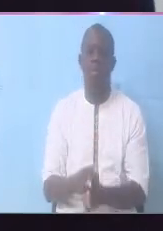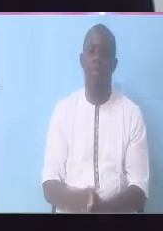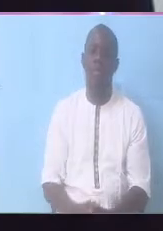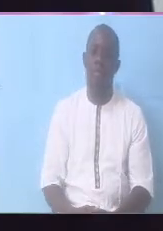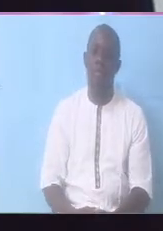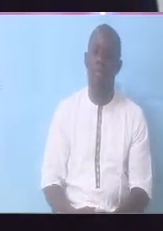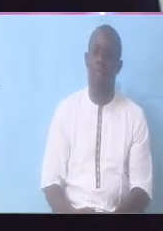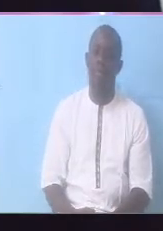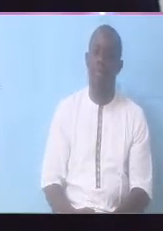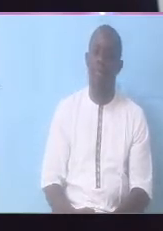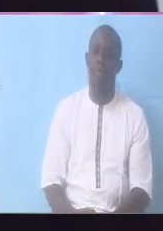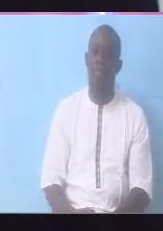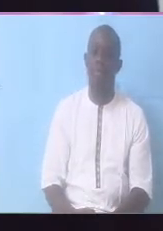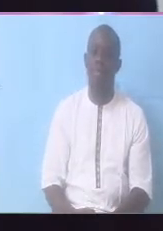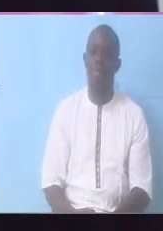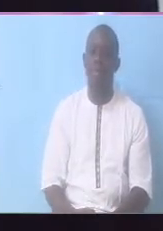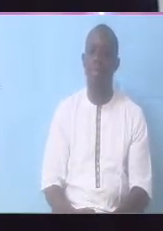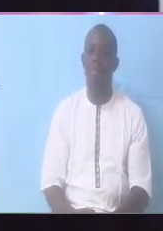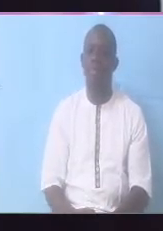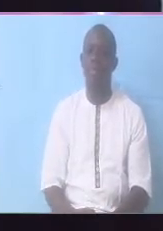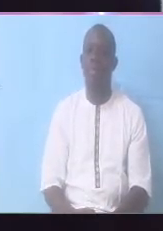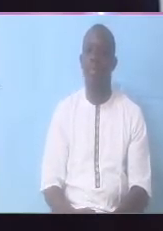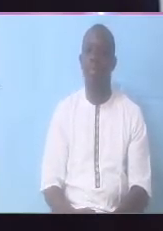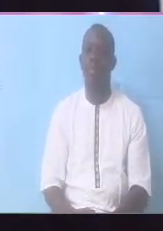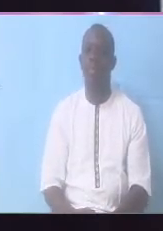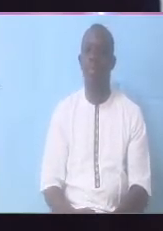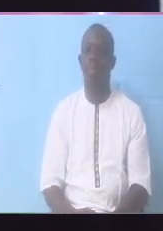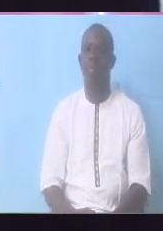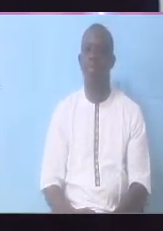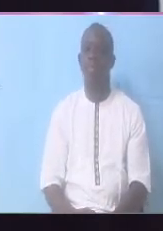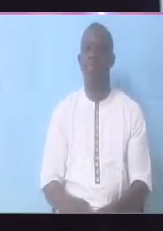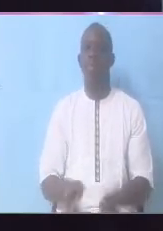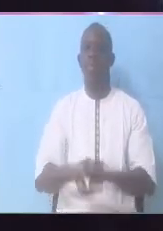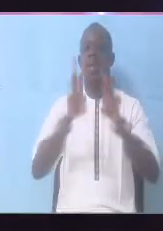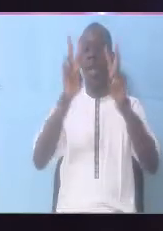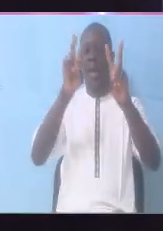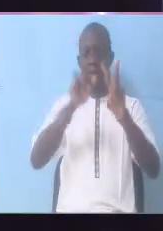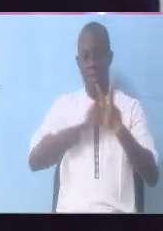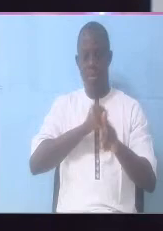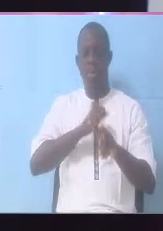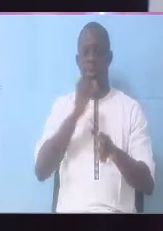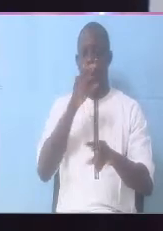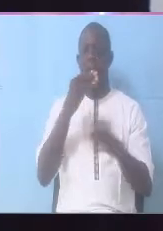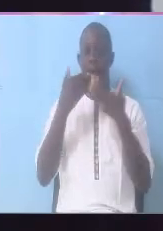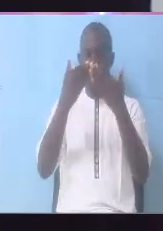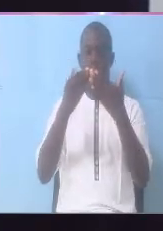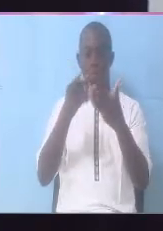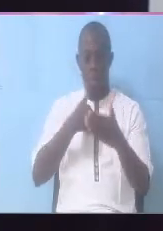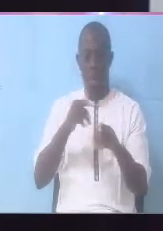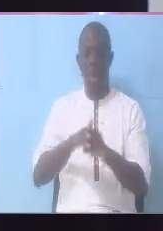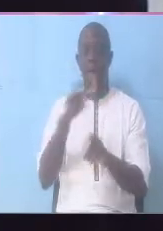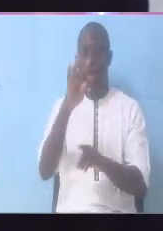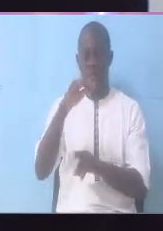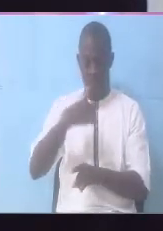He just said to me now, before I start developing phone, I have to make sure I clean phone. There is going to be general cleaning in phone.